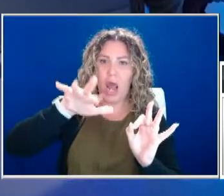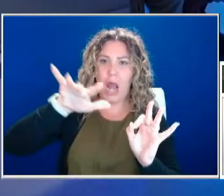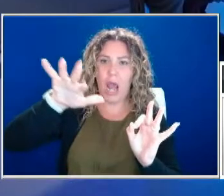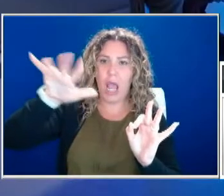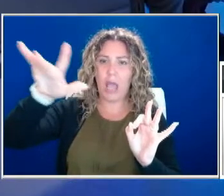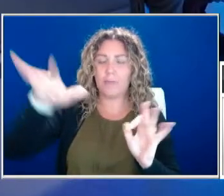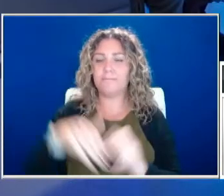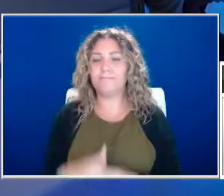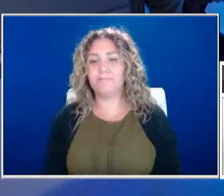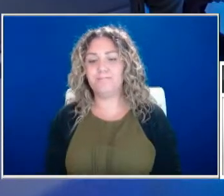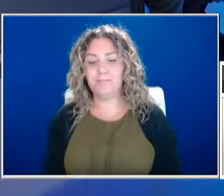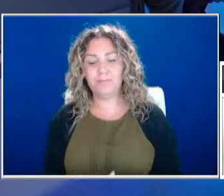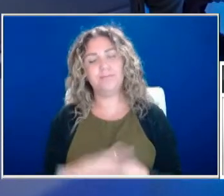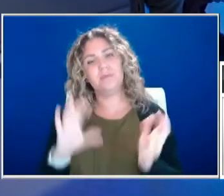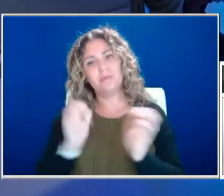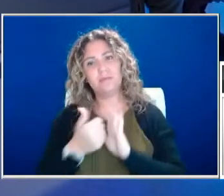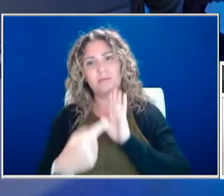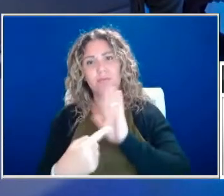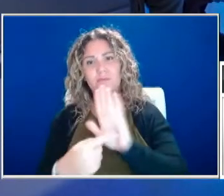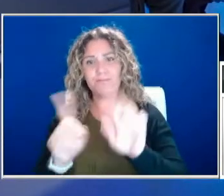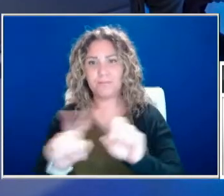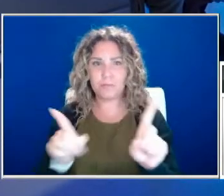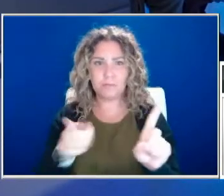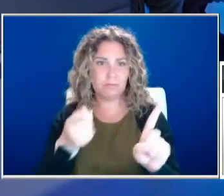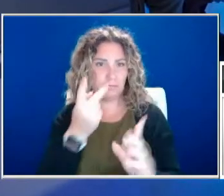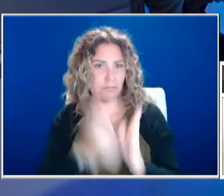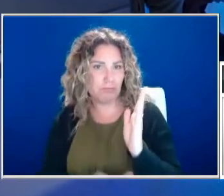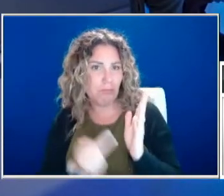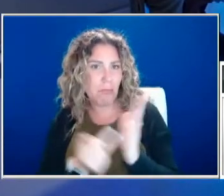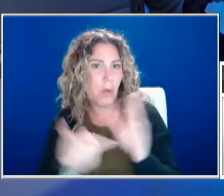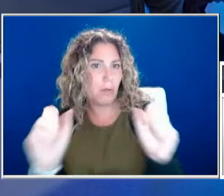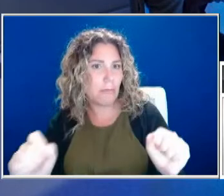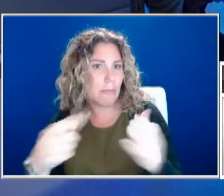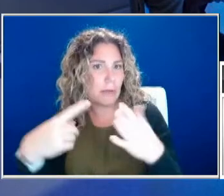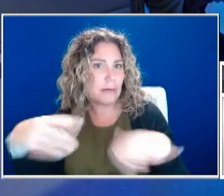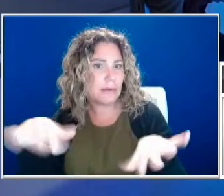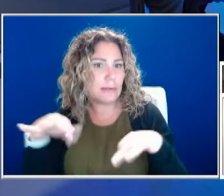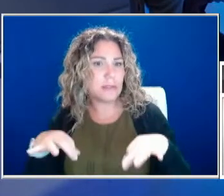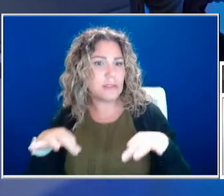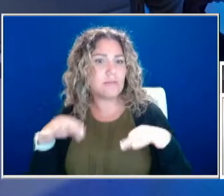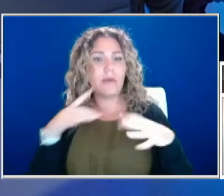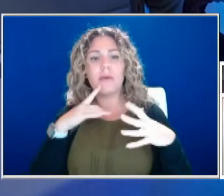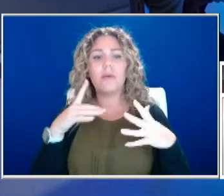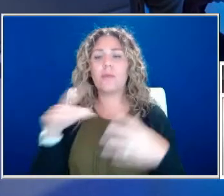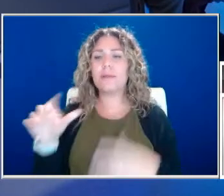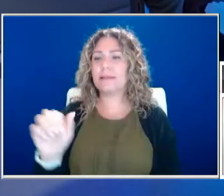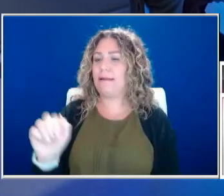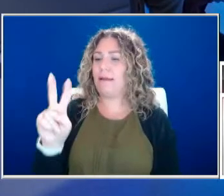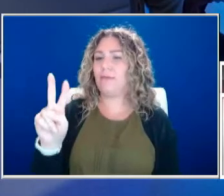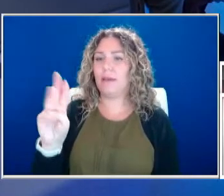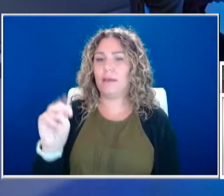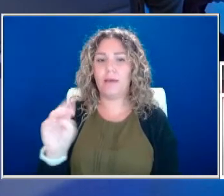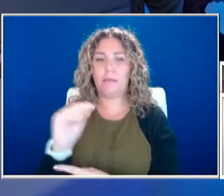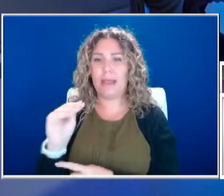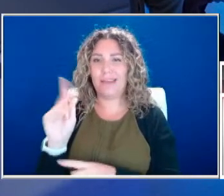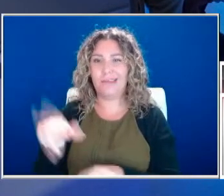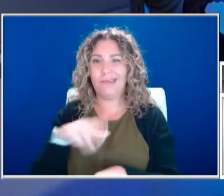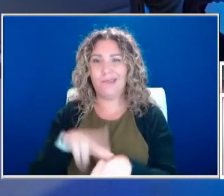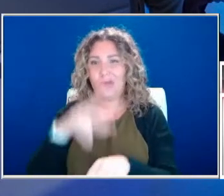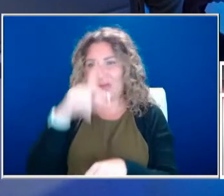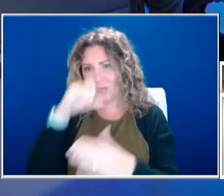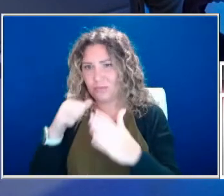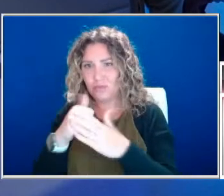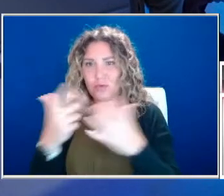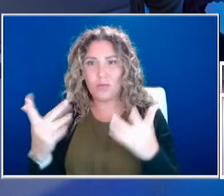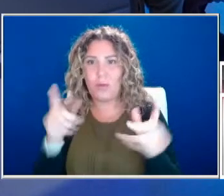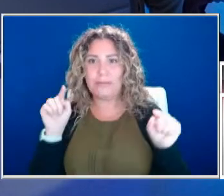about how they present differently. Both of you kind of weigh in on that, but what might present as an AVM and just a regular stroke? I think we all just want to know, what are the